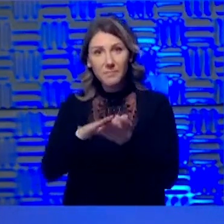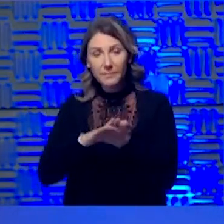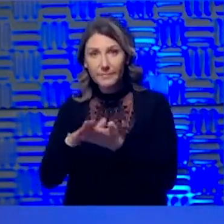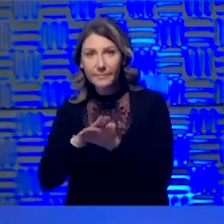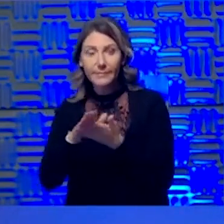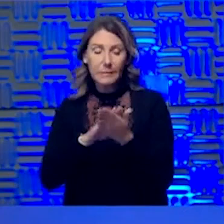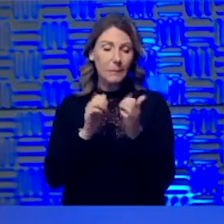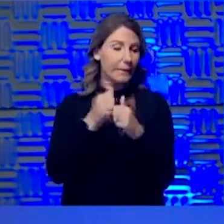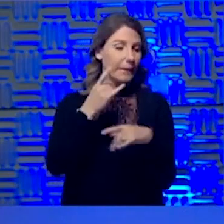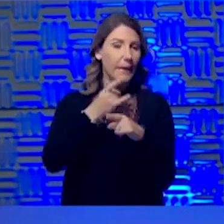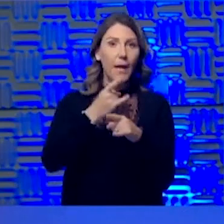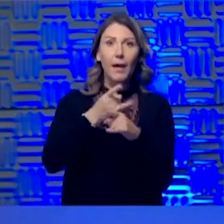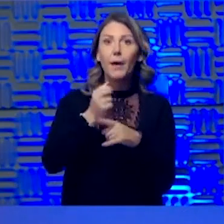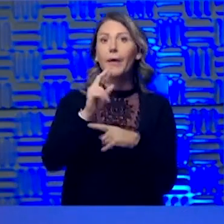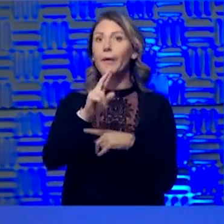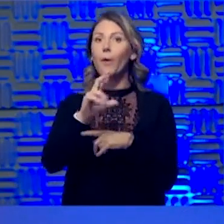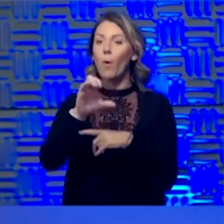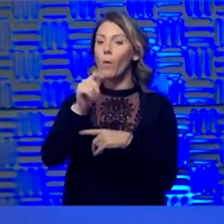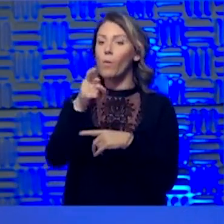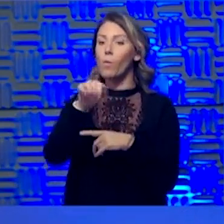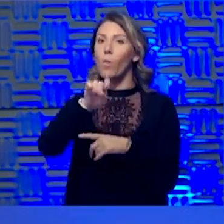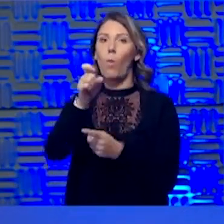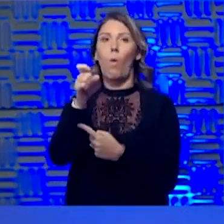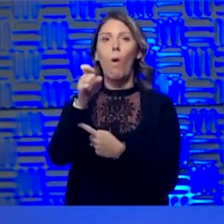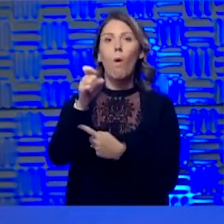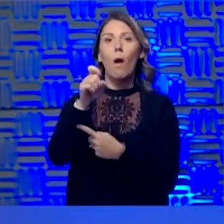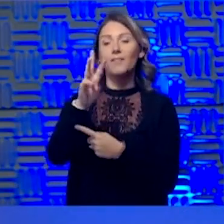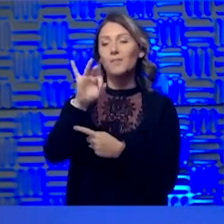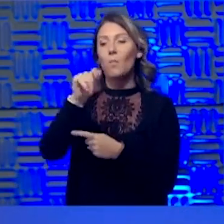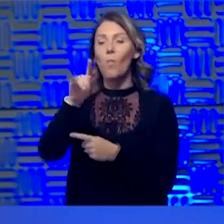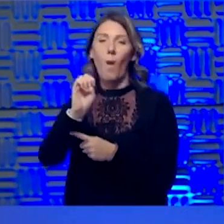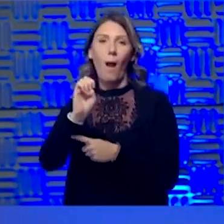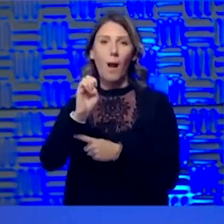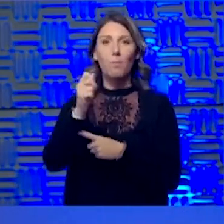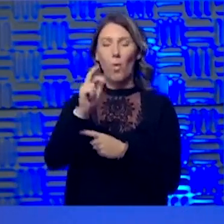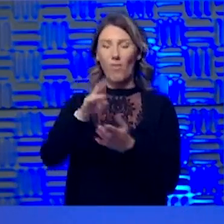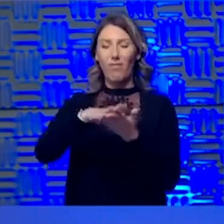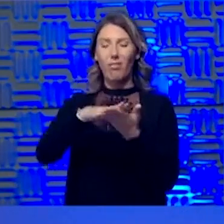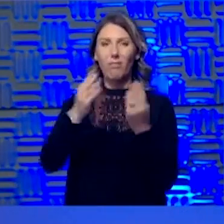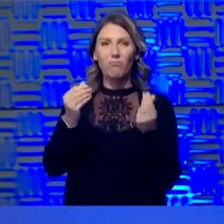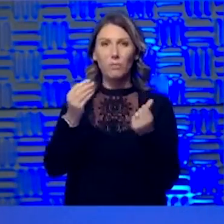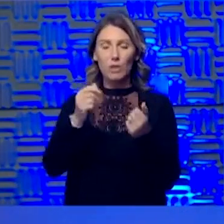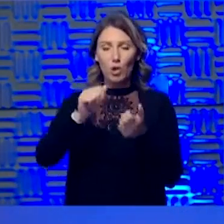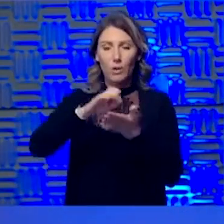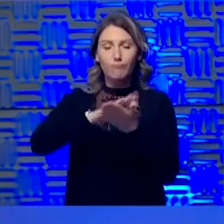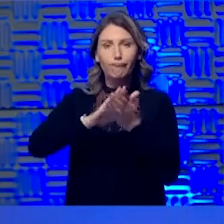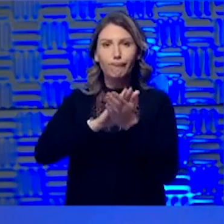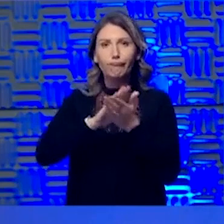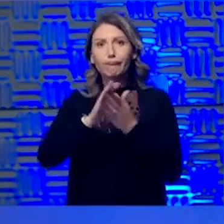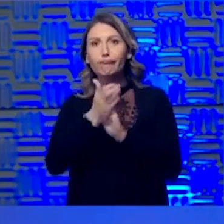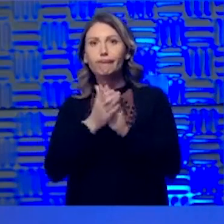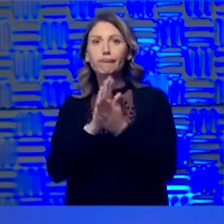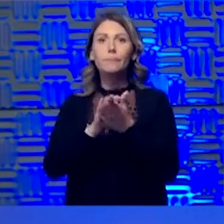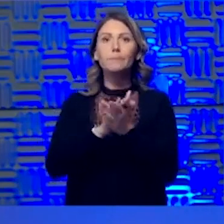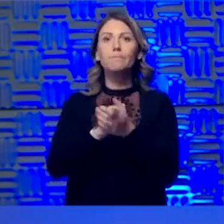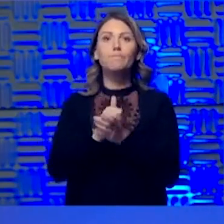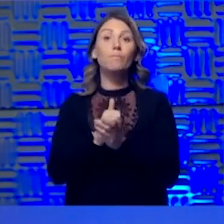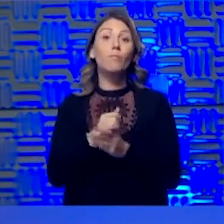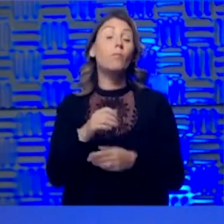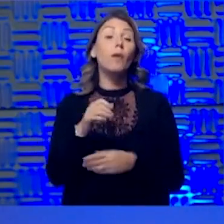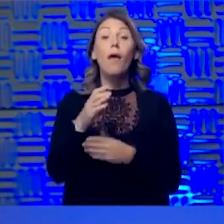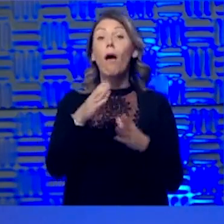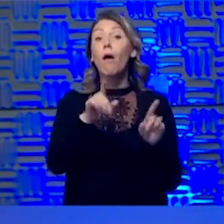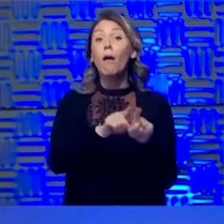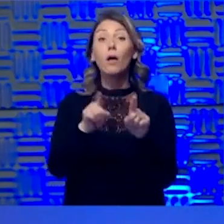with alcohol or a Clorox wipe if you can find them, or any other cleaning material. You could do that, I guess, to chip bags as well,